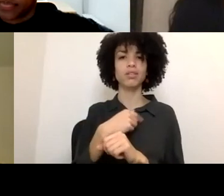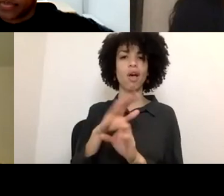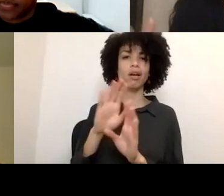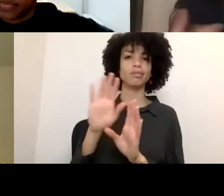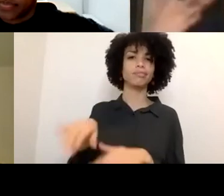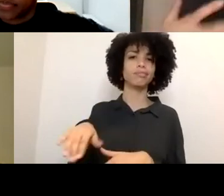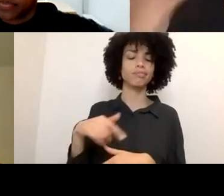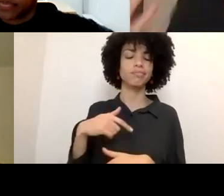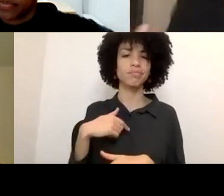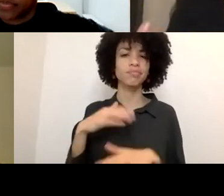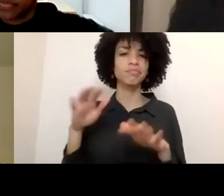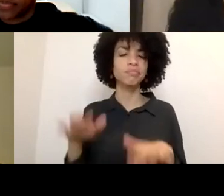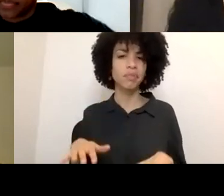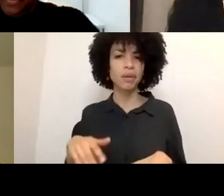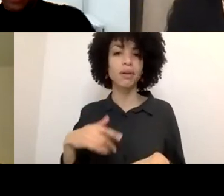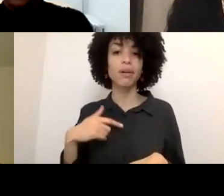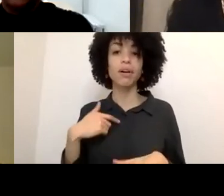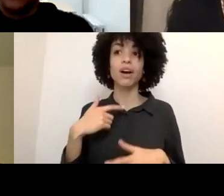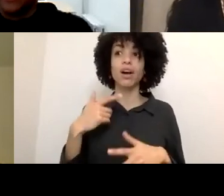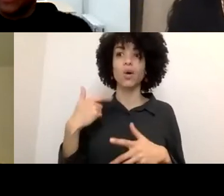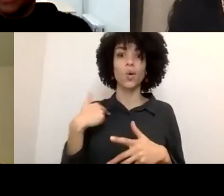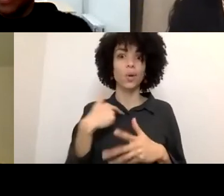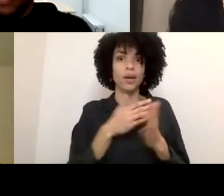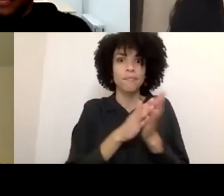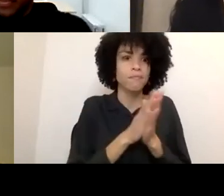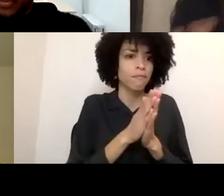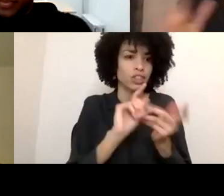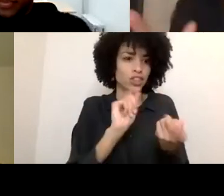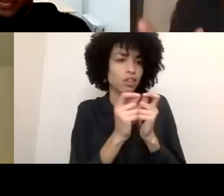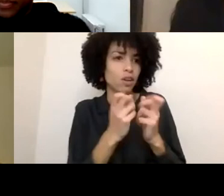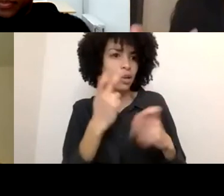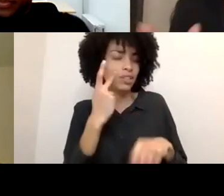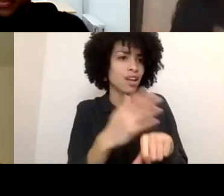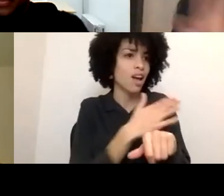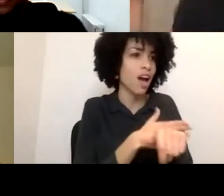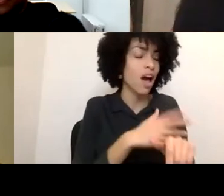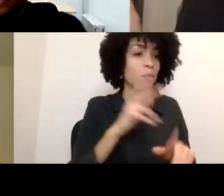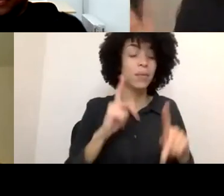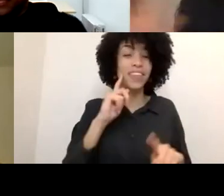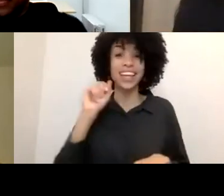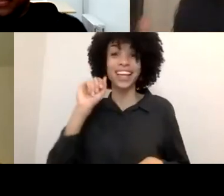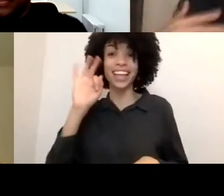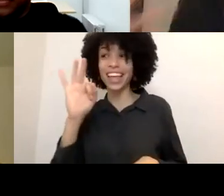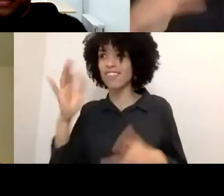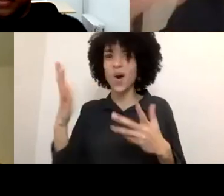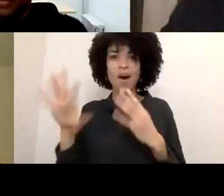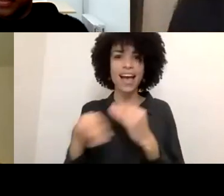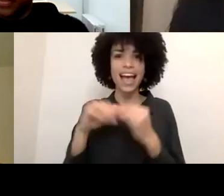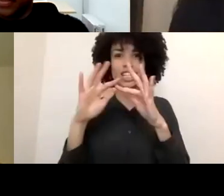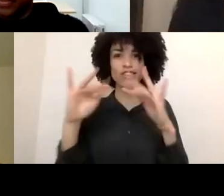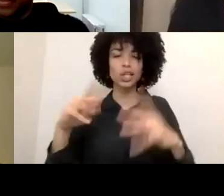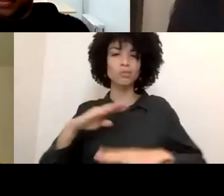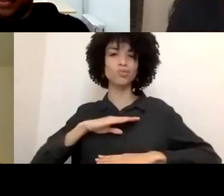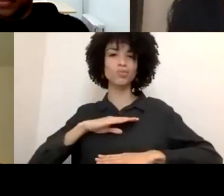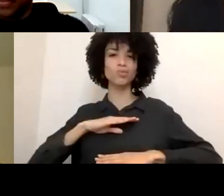that, like what change we want to see in the world. For instance, if we diversify our organizations, then all the problems will be done and we'll have solved the